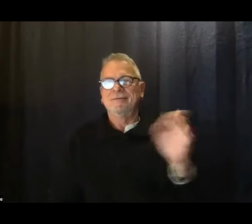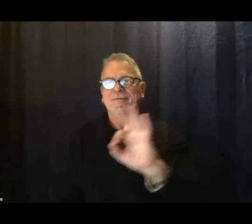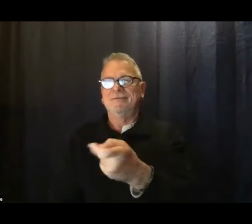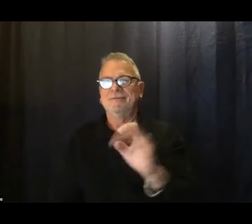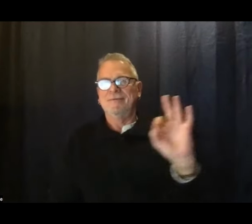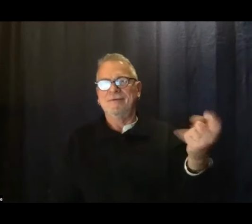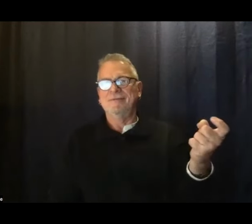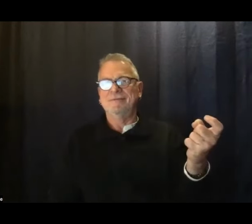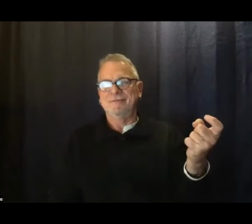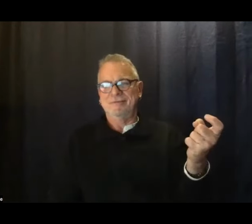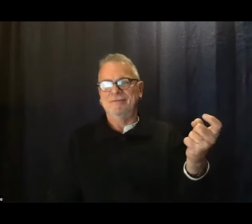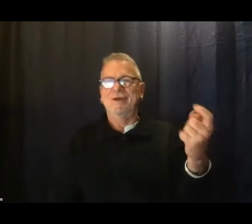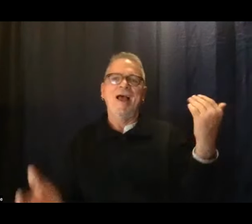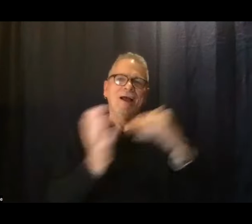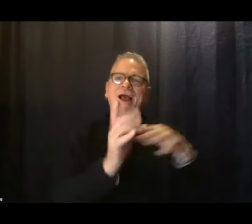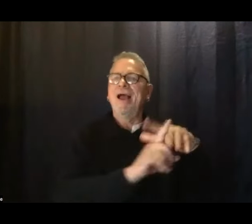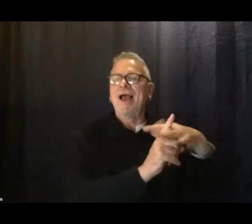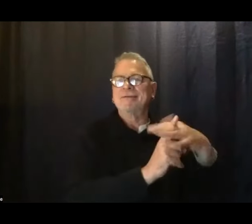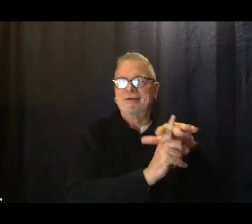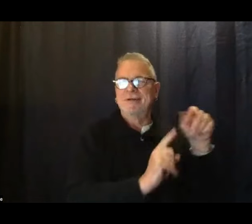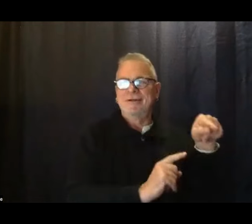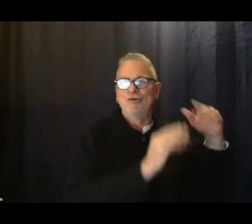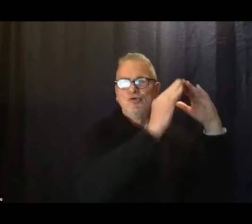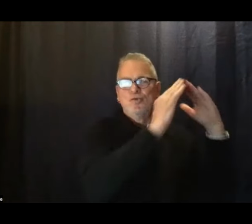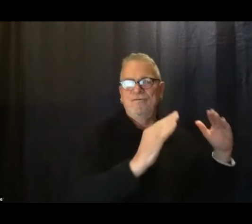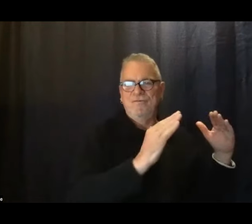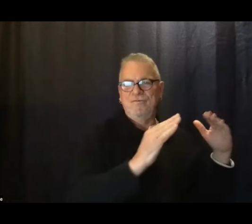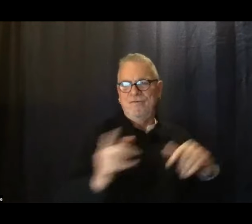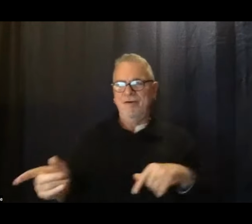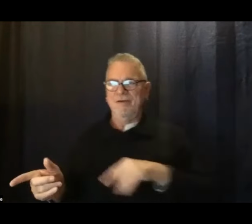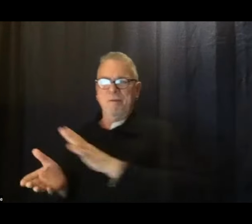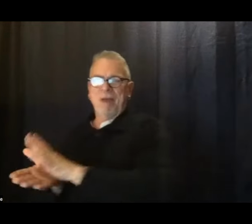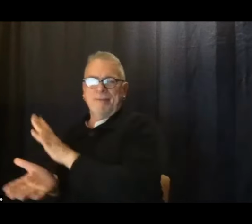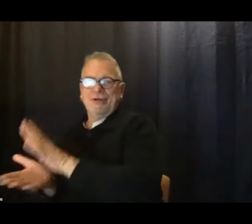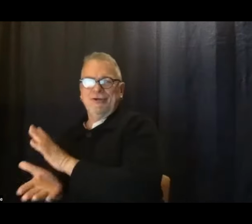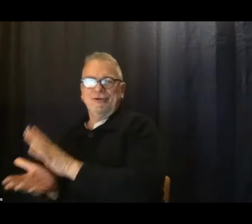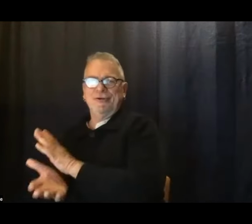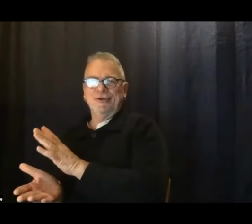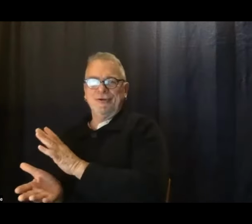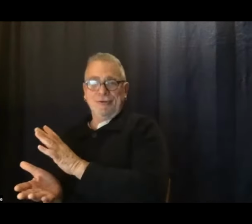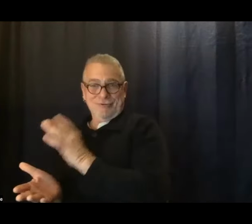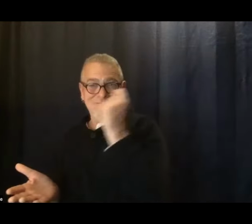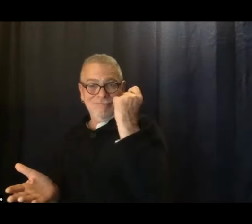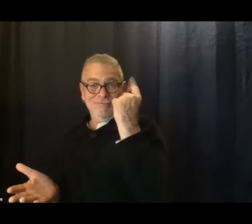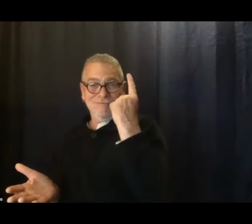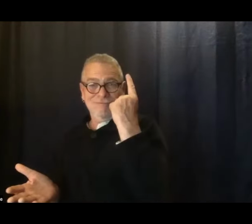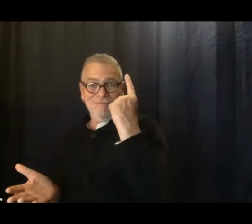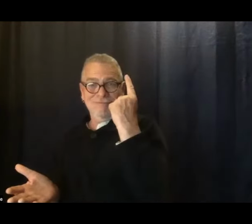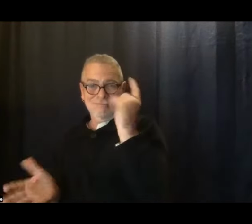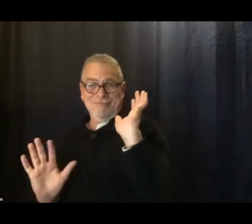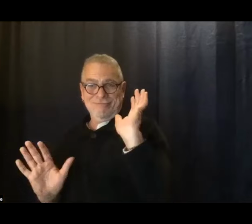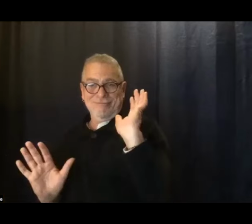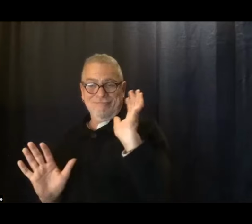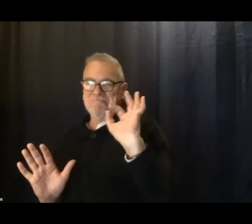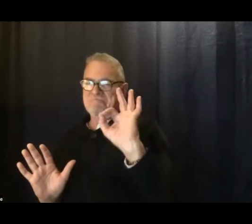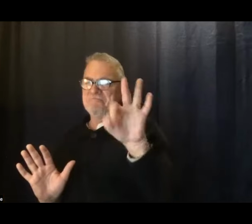either. So fix versus fax. Can you tell the difference? Again, context is going to be key. Fix the roof